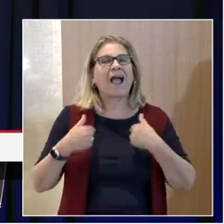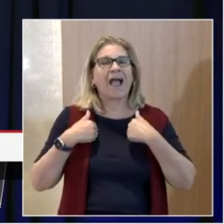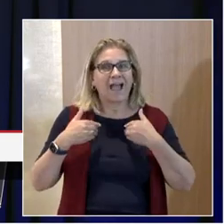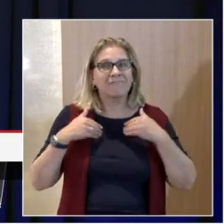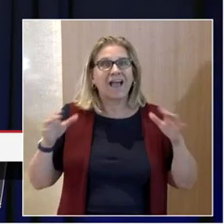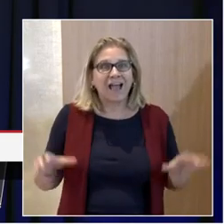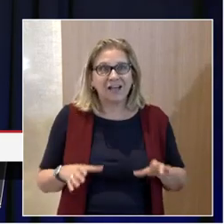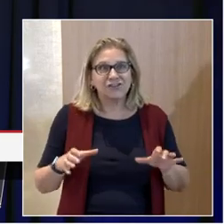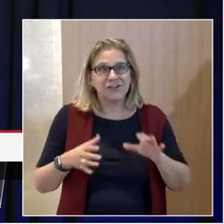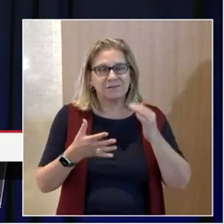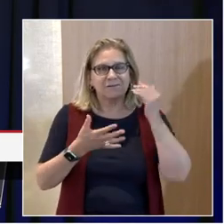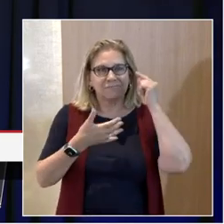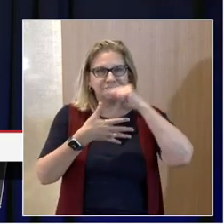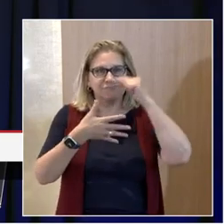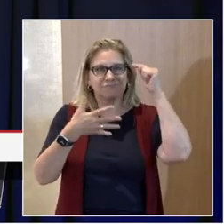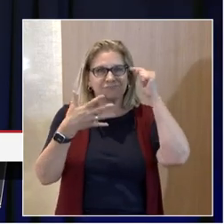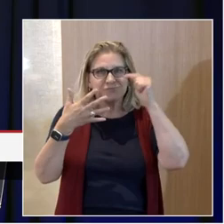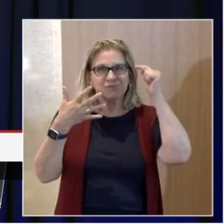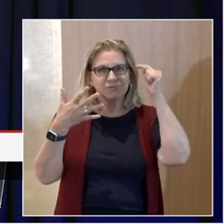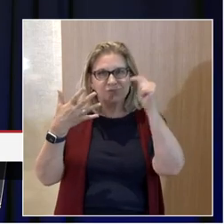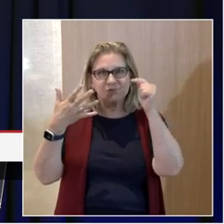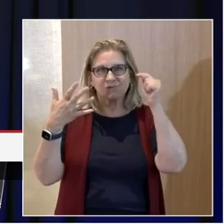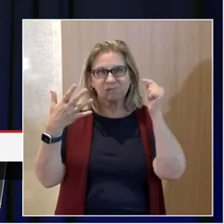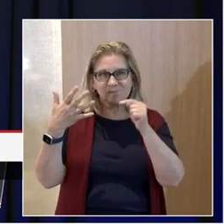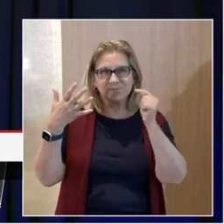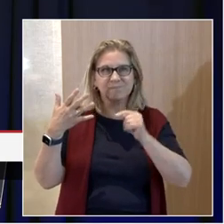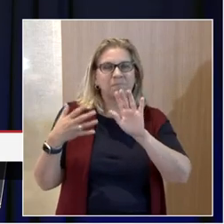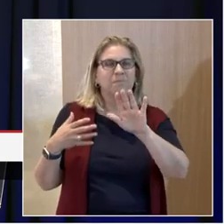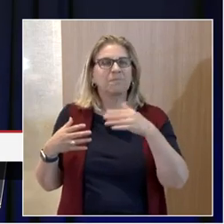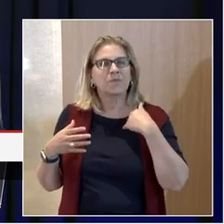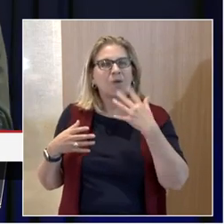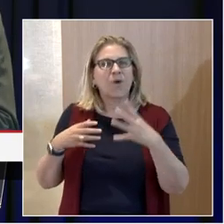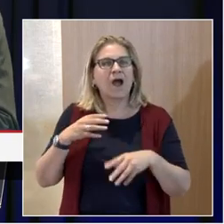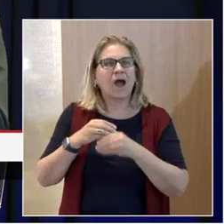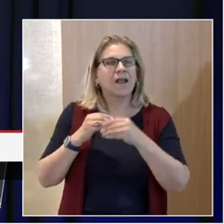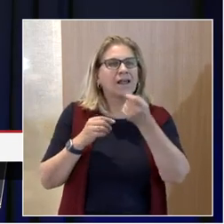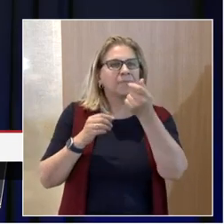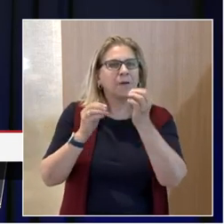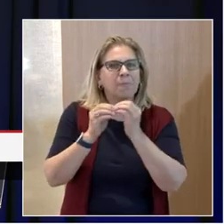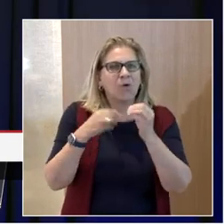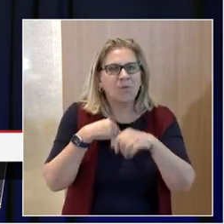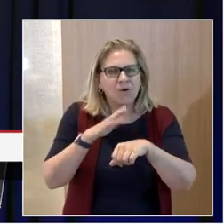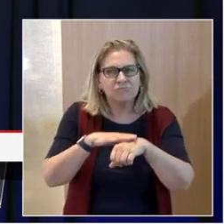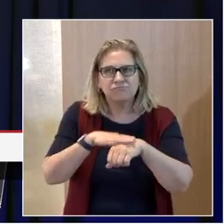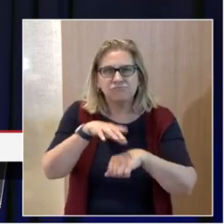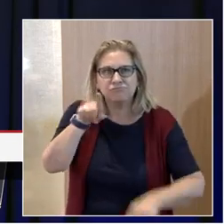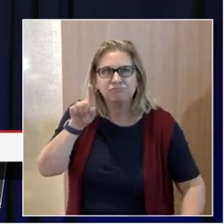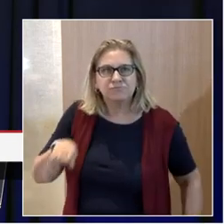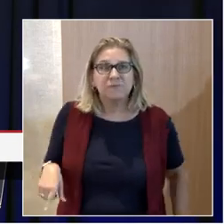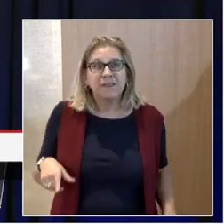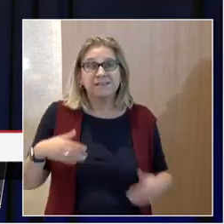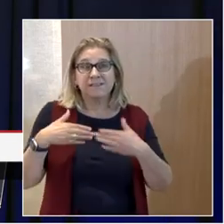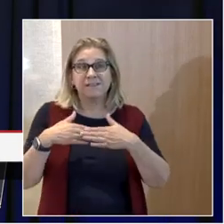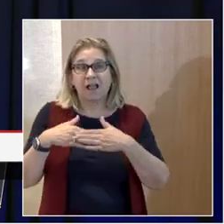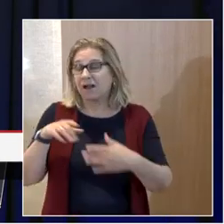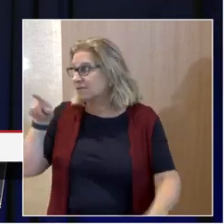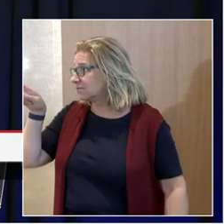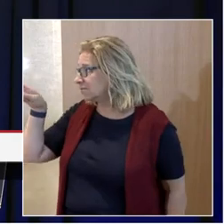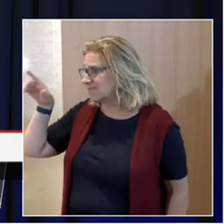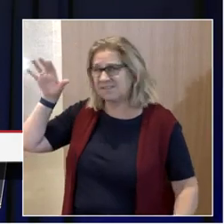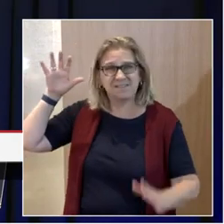I'm going to put a little bit of meat on that bones with the caveat that this is a deck with a lot of words. It'll be online